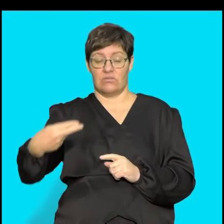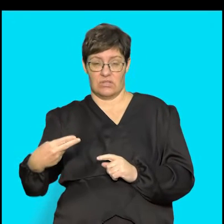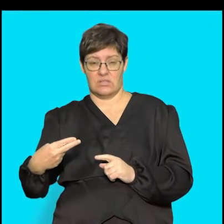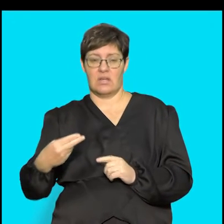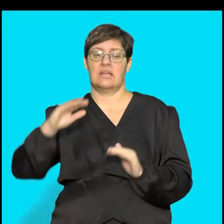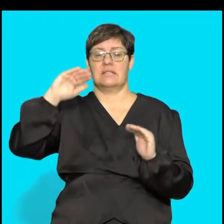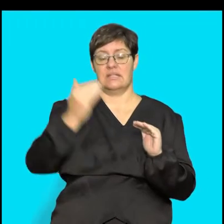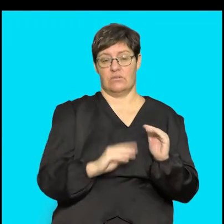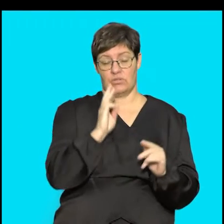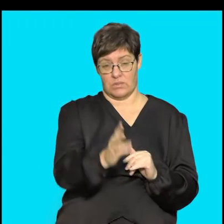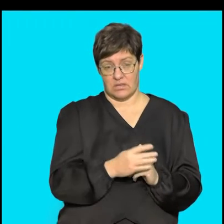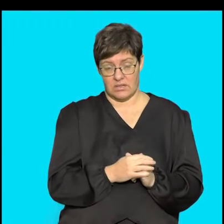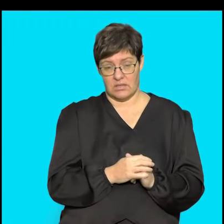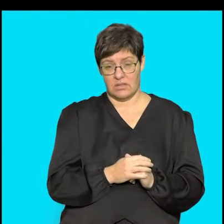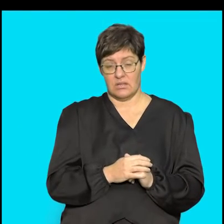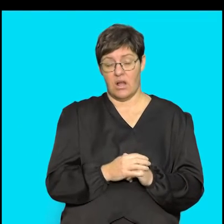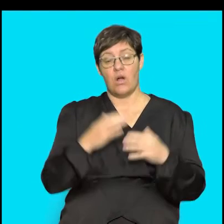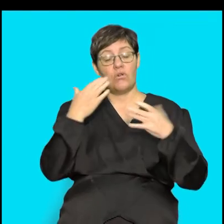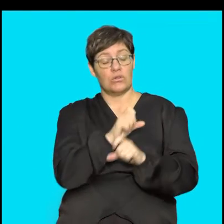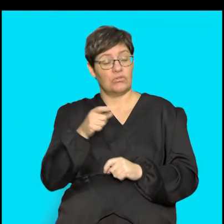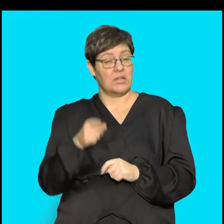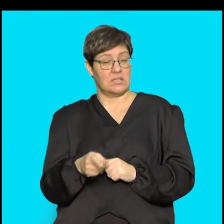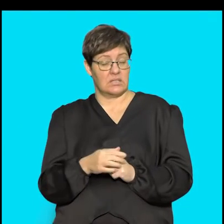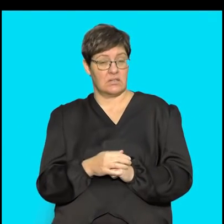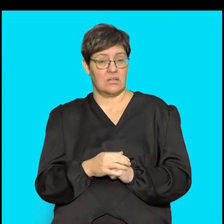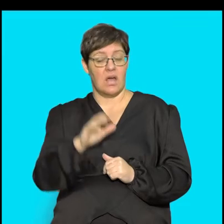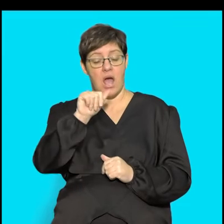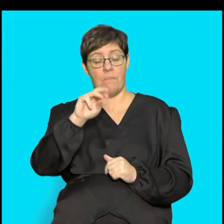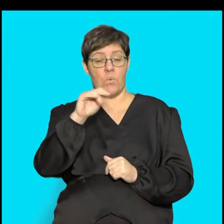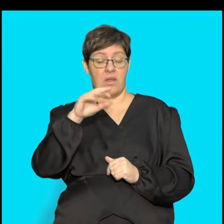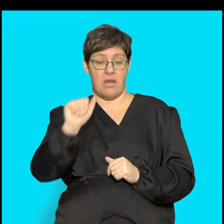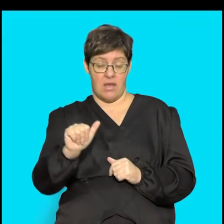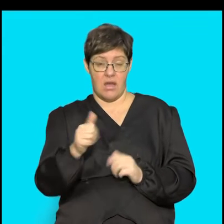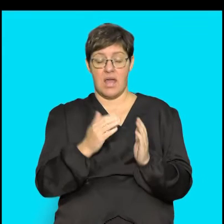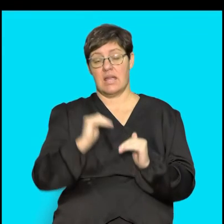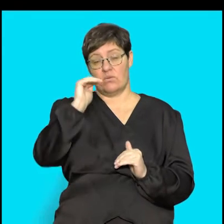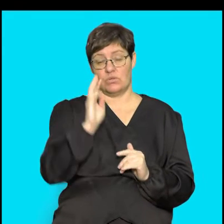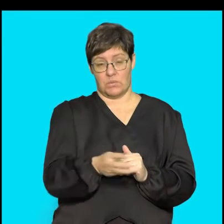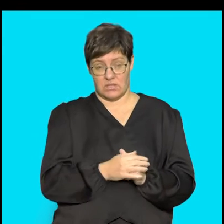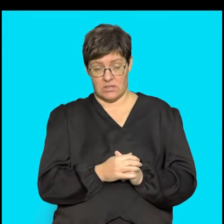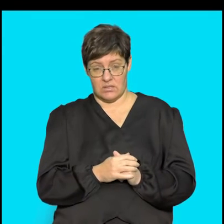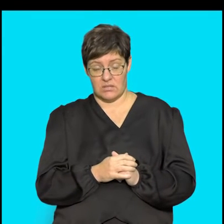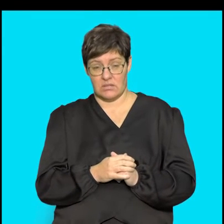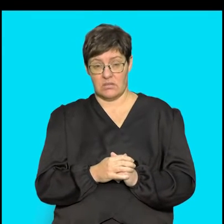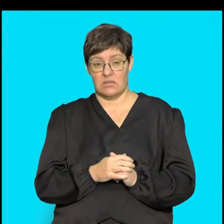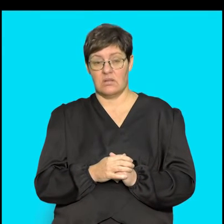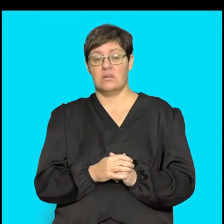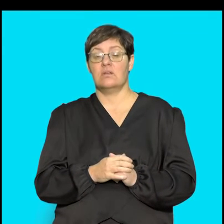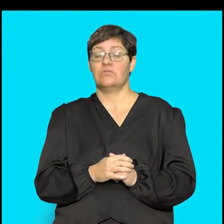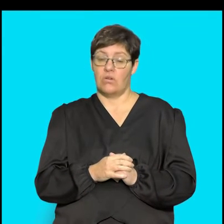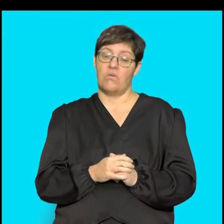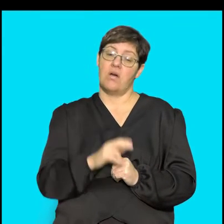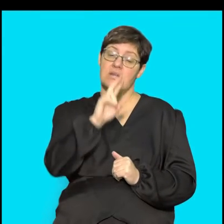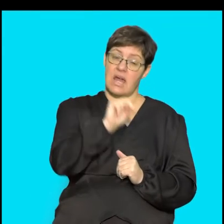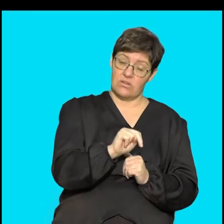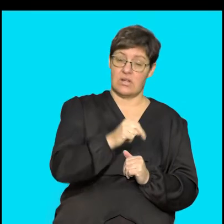and hydrogen will decrease, and the concentration of ammonia will increase. So the nitrogen